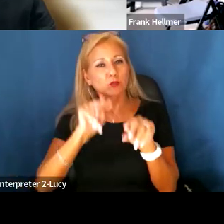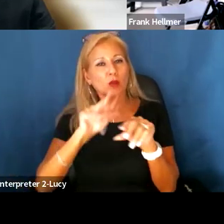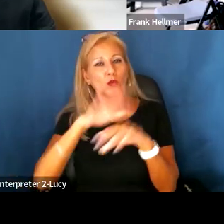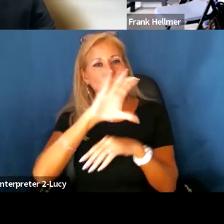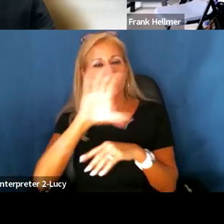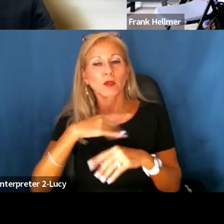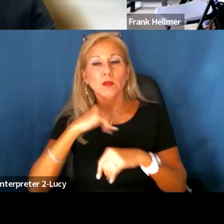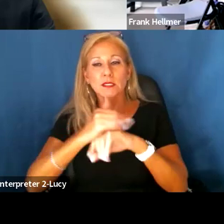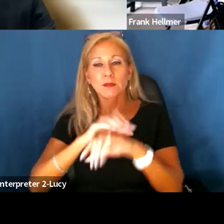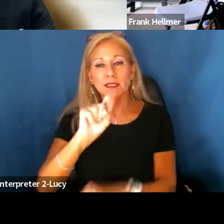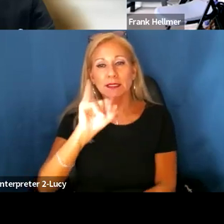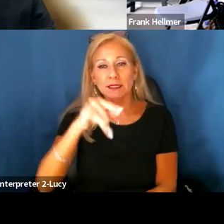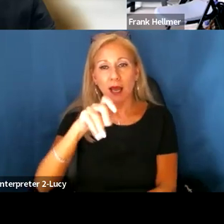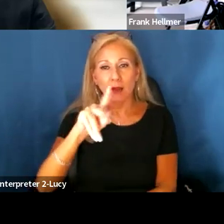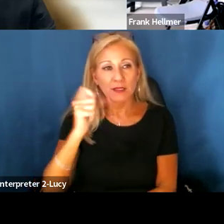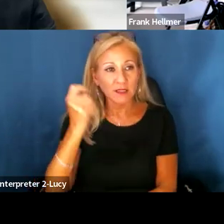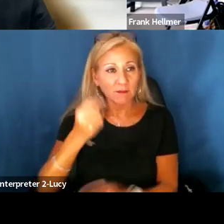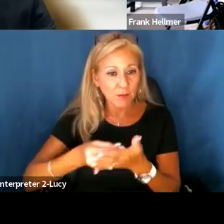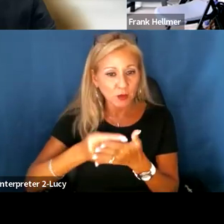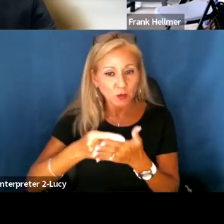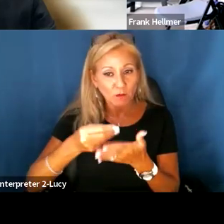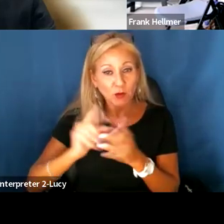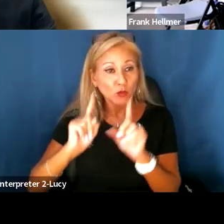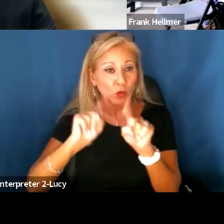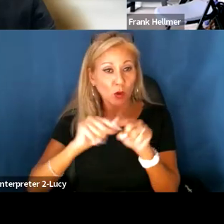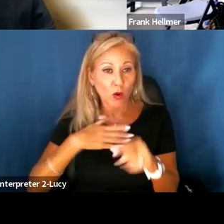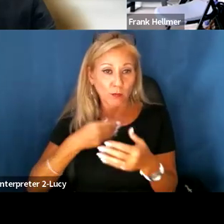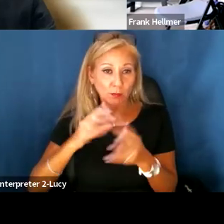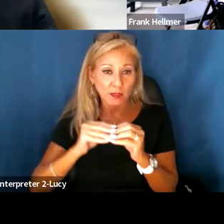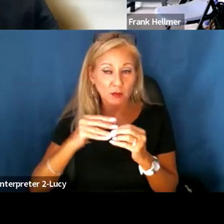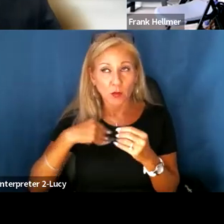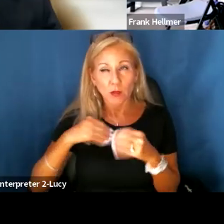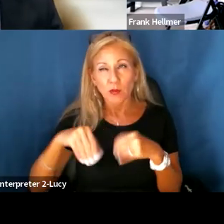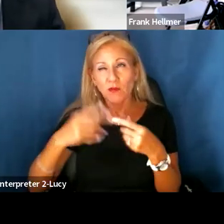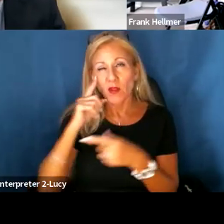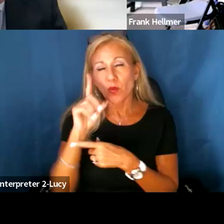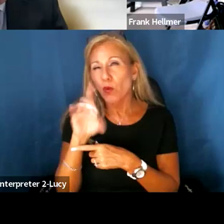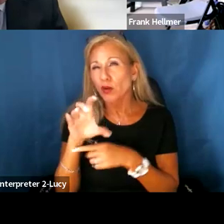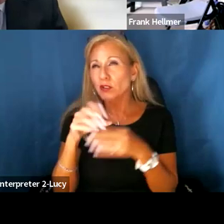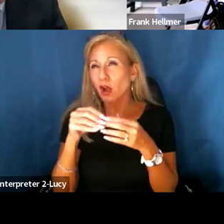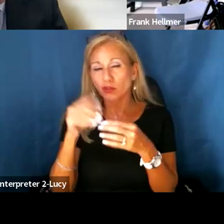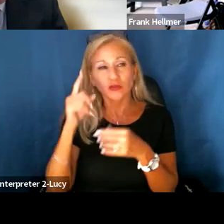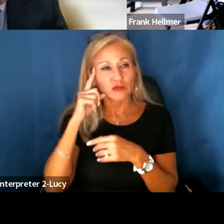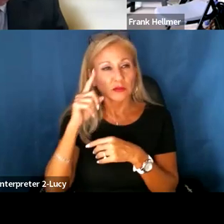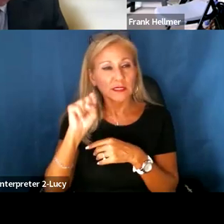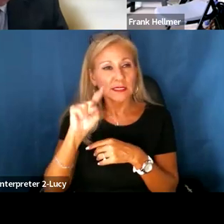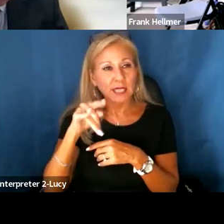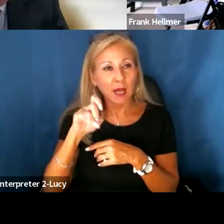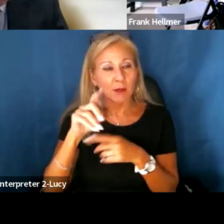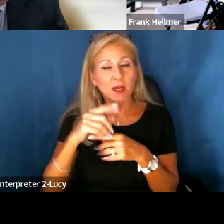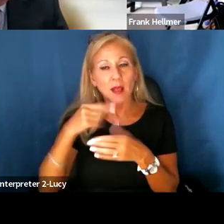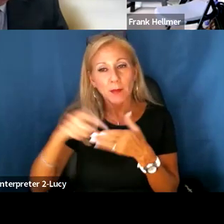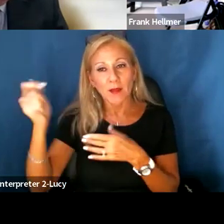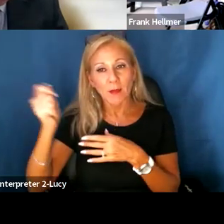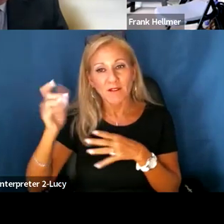up stipends, so you get funding to attend our meetings. We provide, I think it's a $100 stipend, and pay beneficiaries to